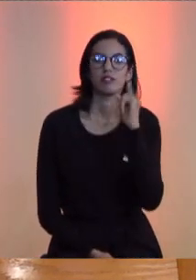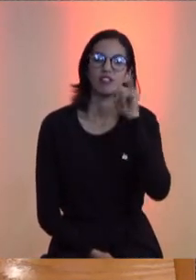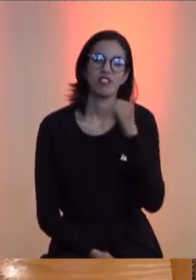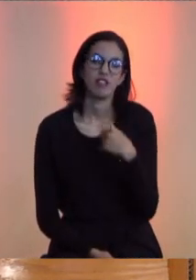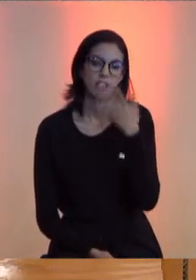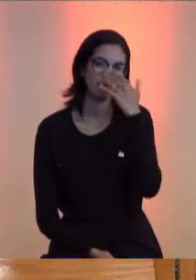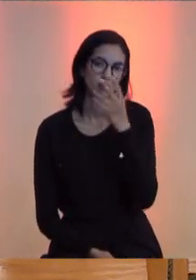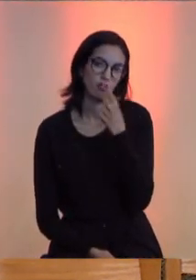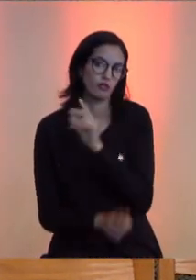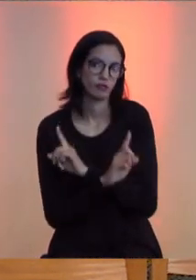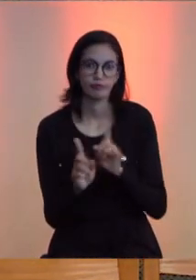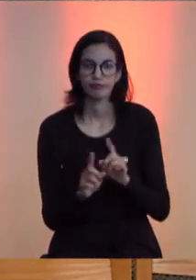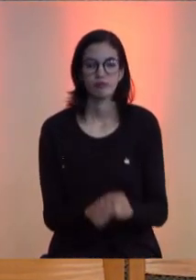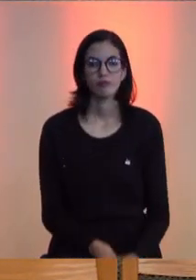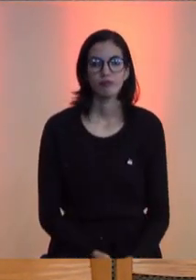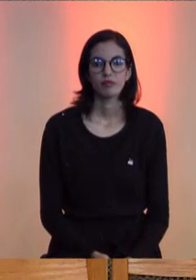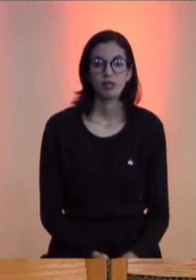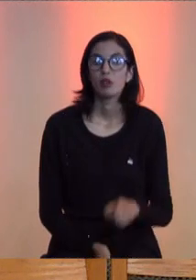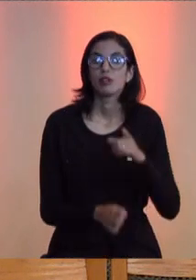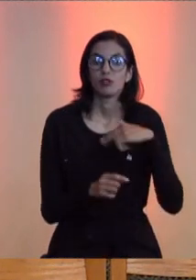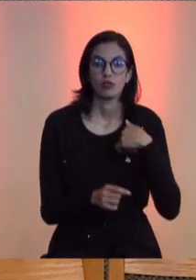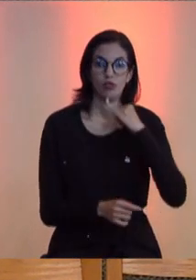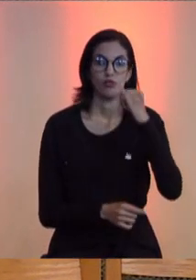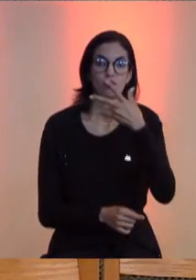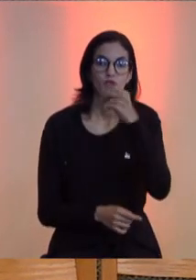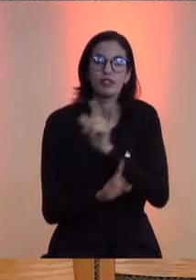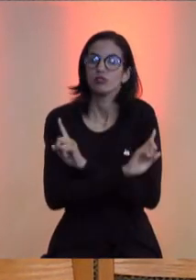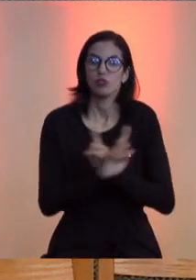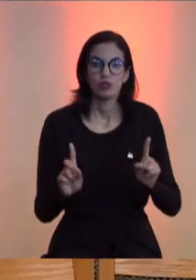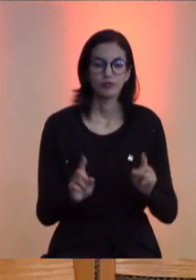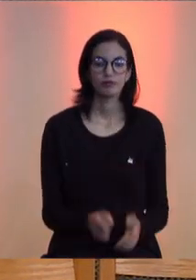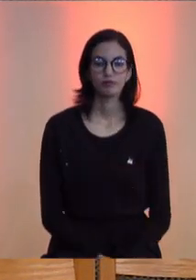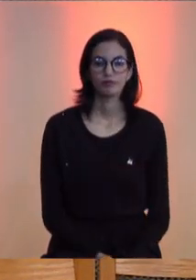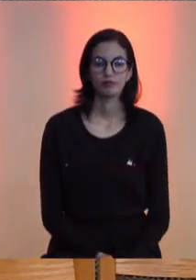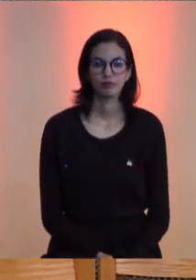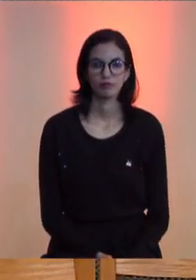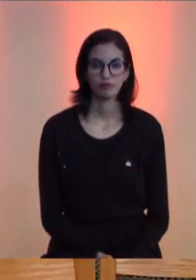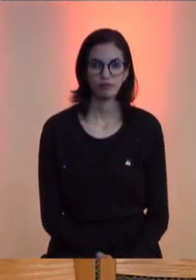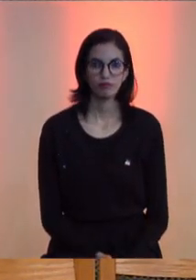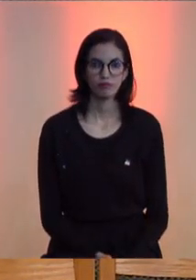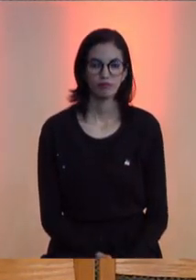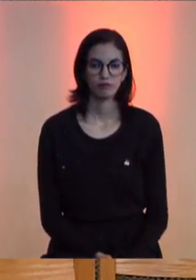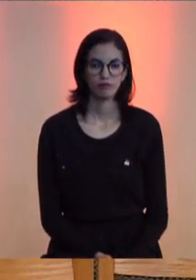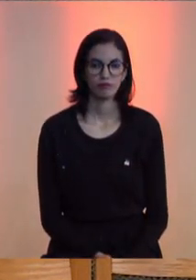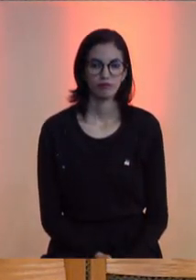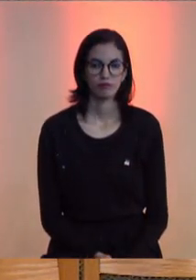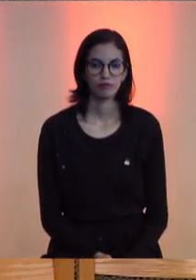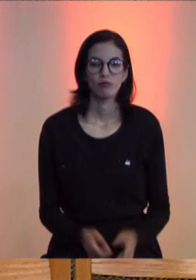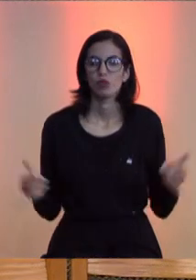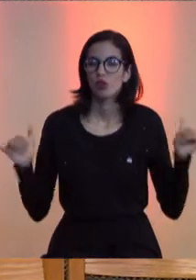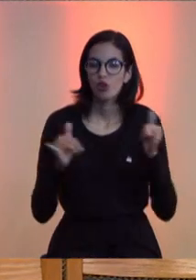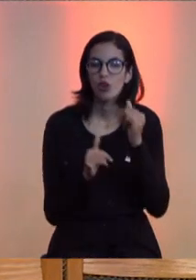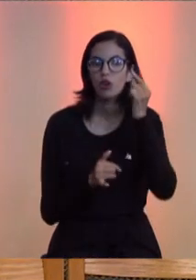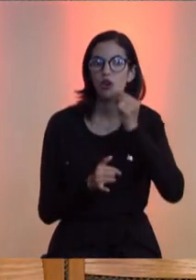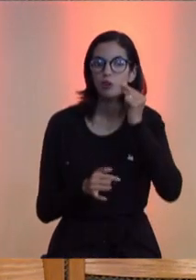say no. Debes decir no y es no. Young men, you must learn to say no. Jóvenes, varones, debemos decir